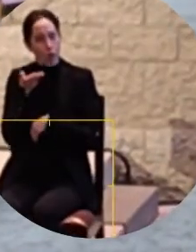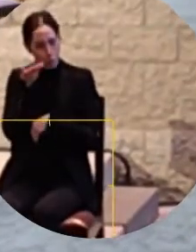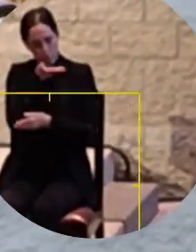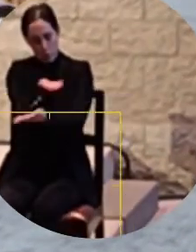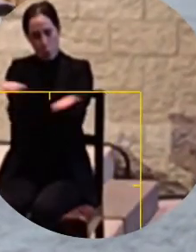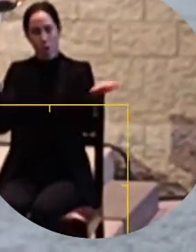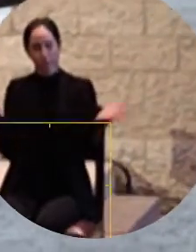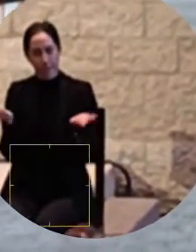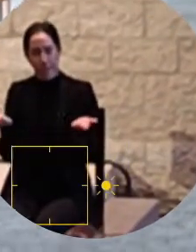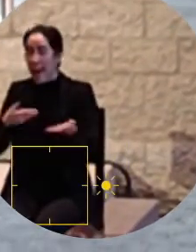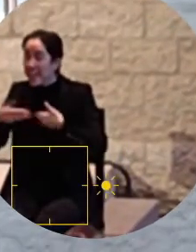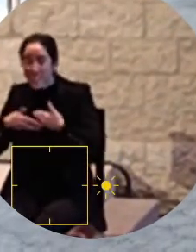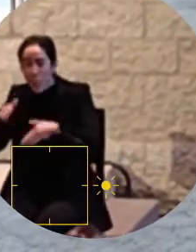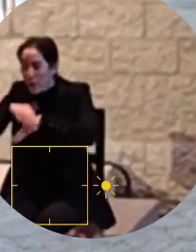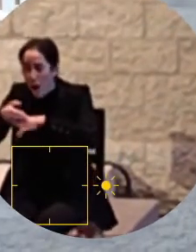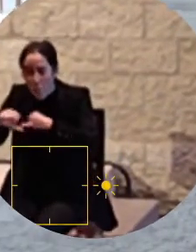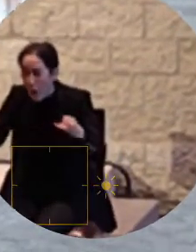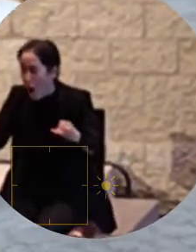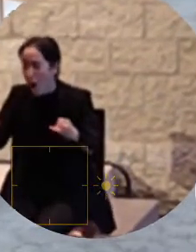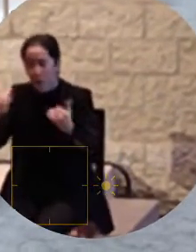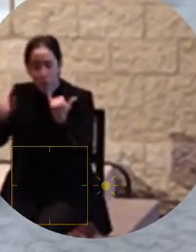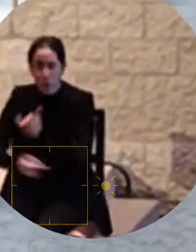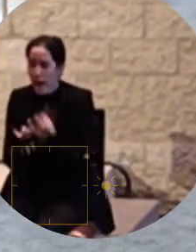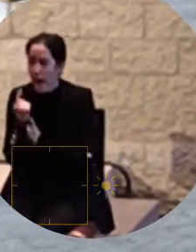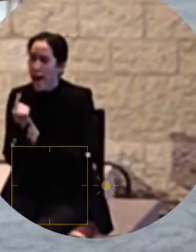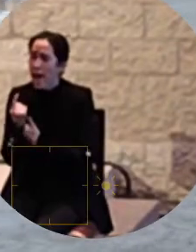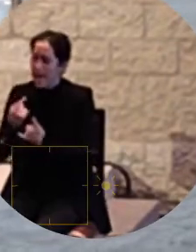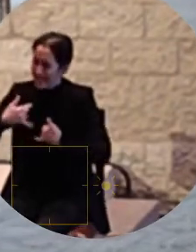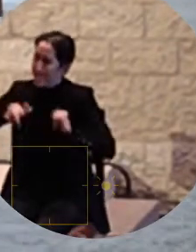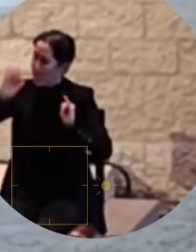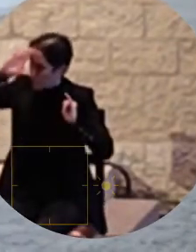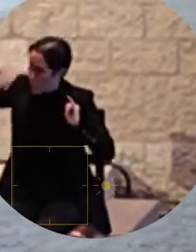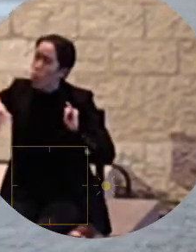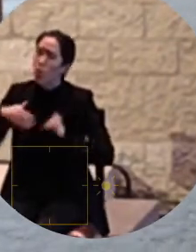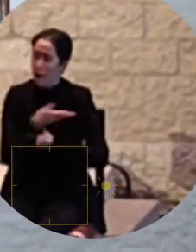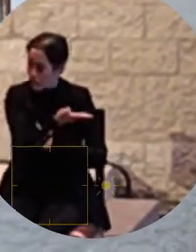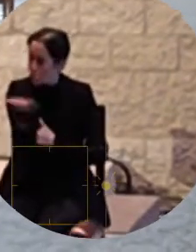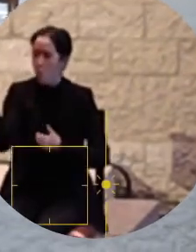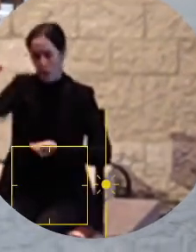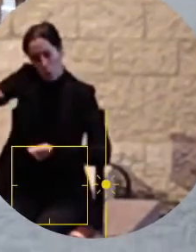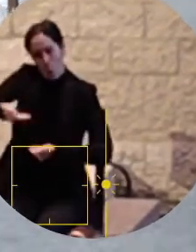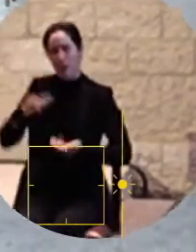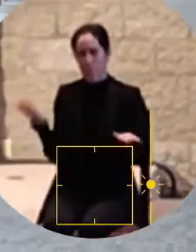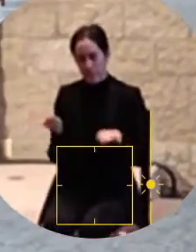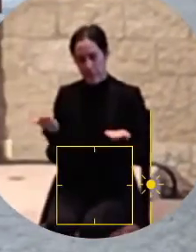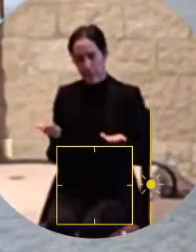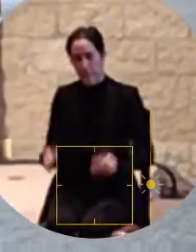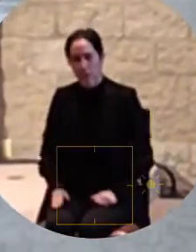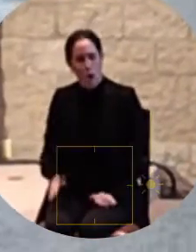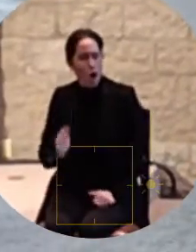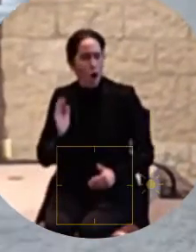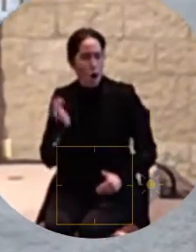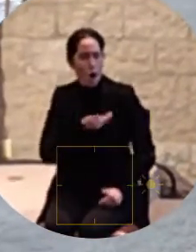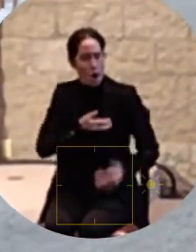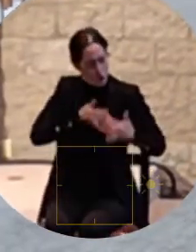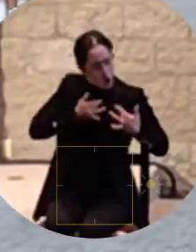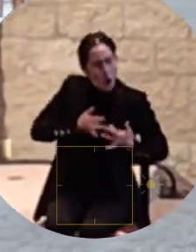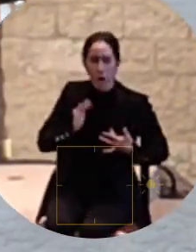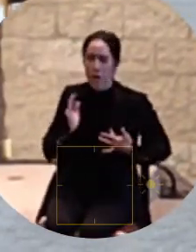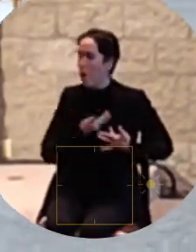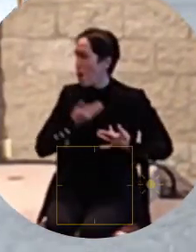you are welcome here. We welcome you with our hearts and with our minds. We're just glad that you are with us. Look forward to an